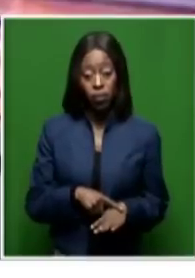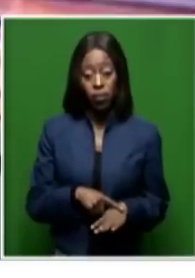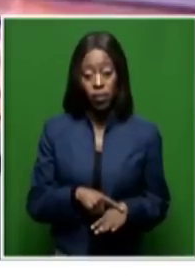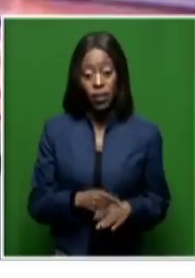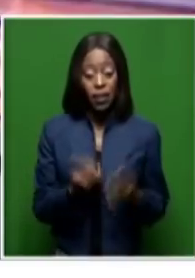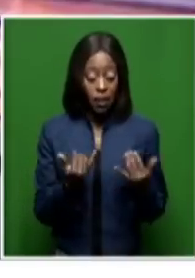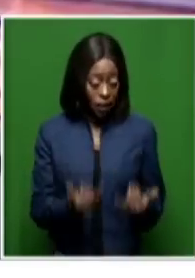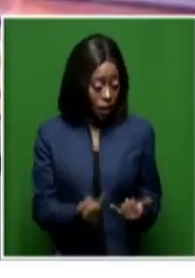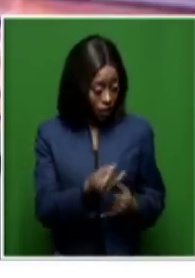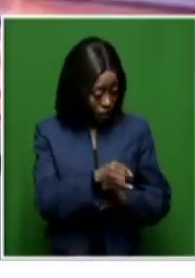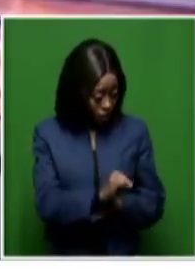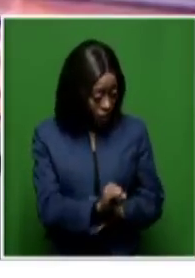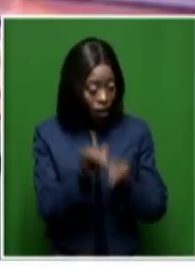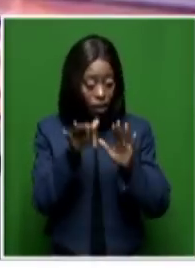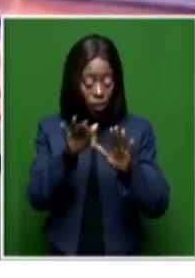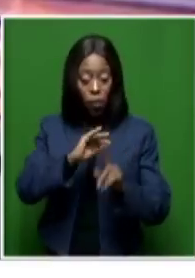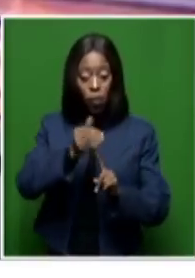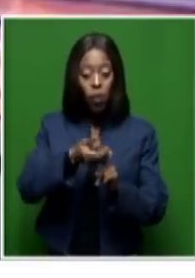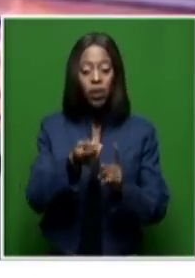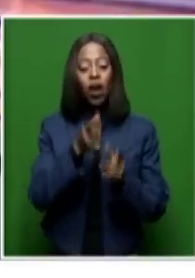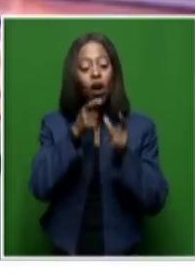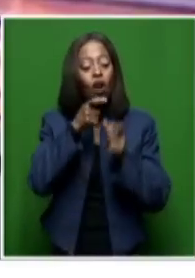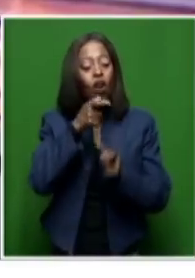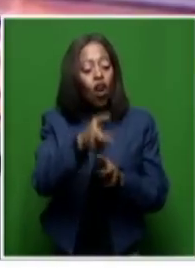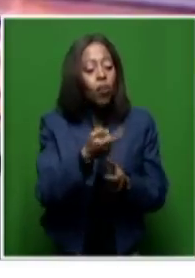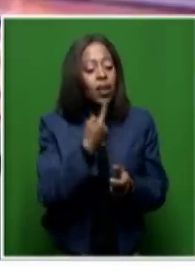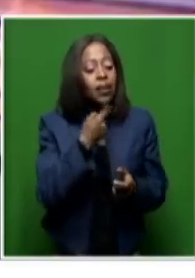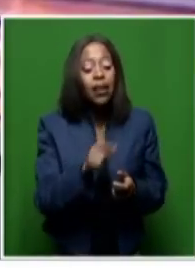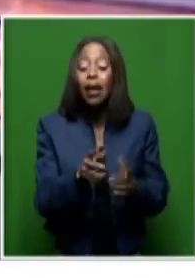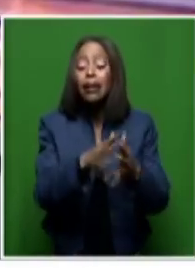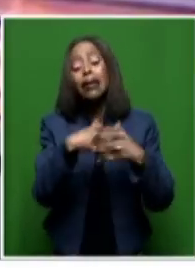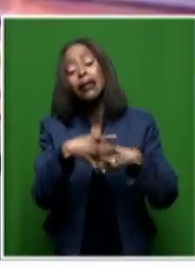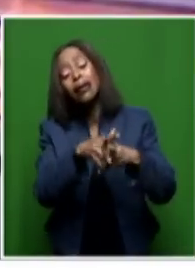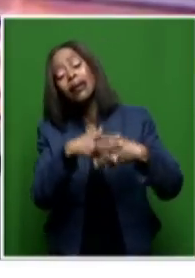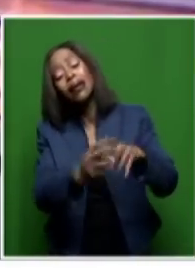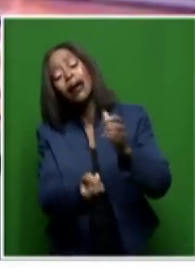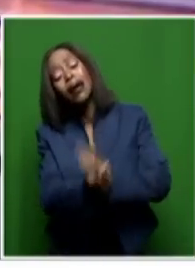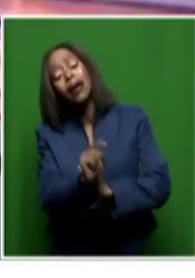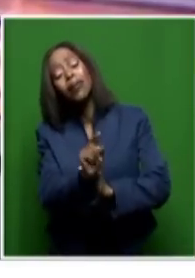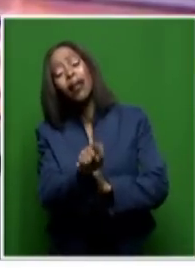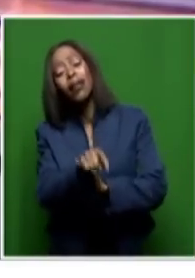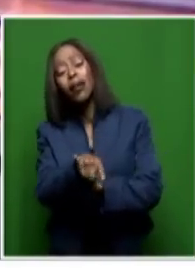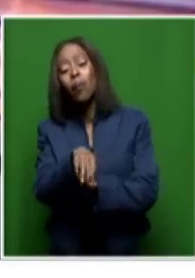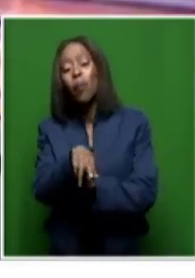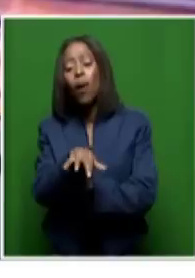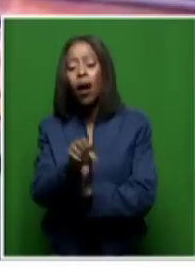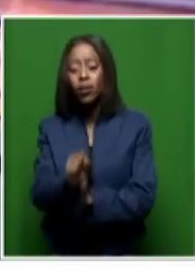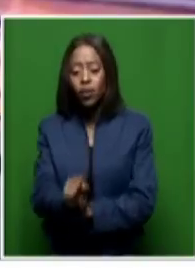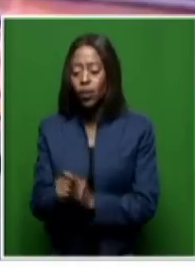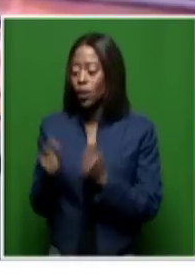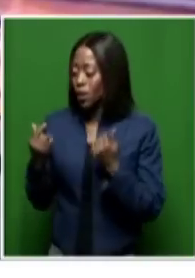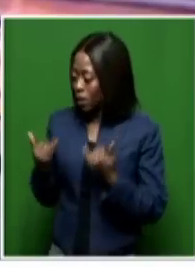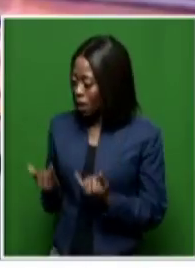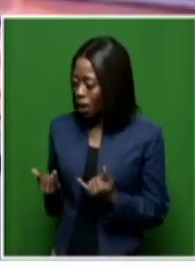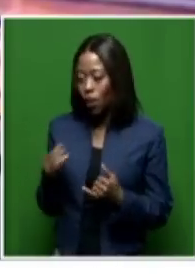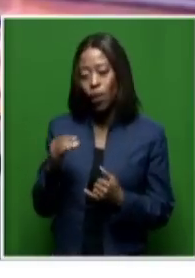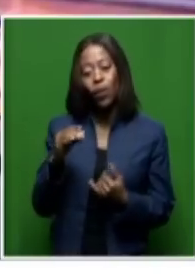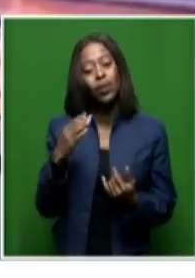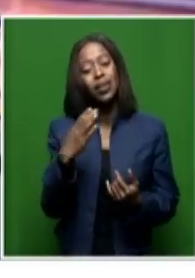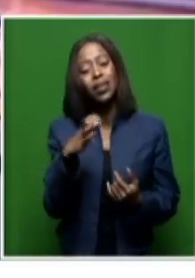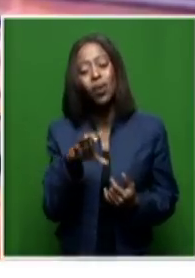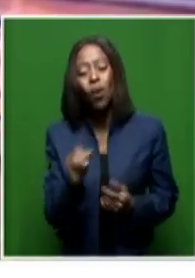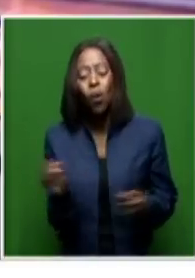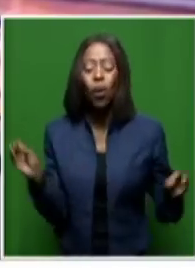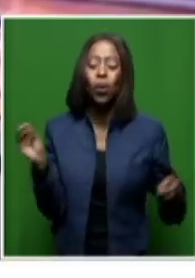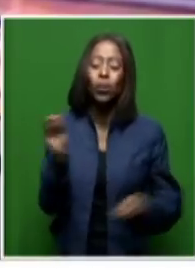Whilst the public protector had already said that there is a mess going on here. And then Letsoalo came in. CEOs at